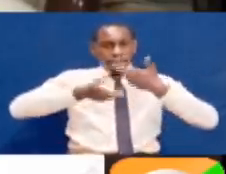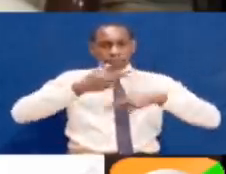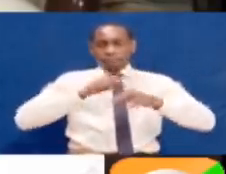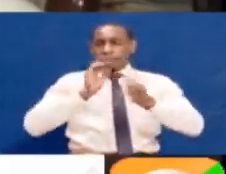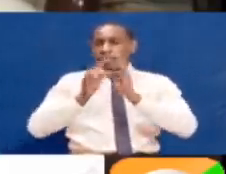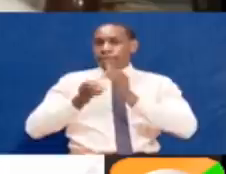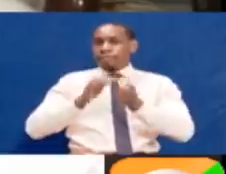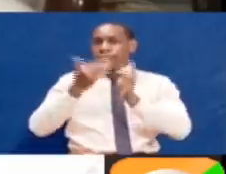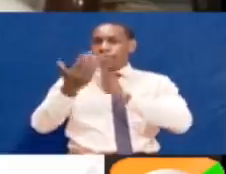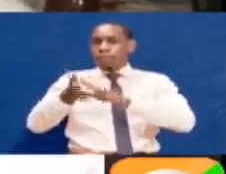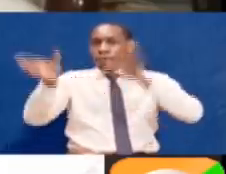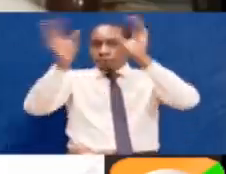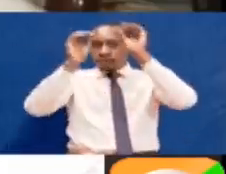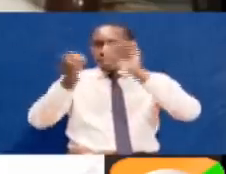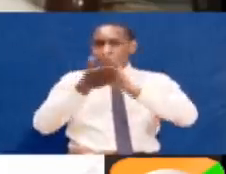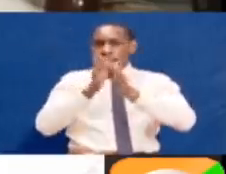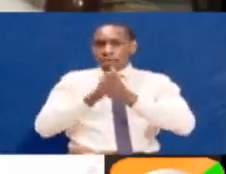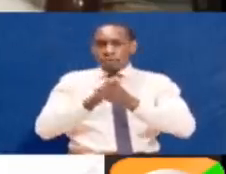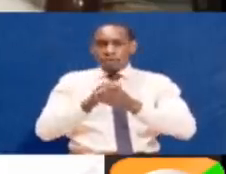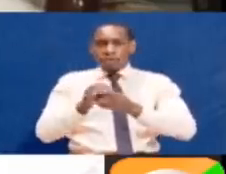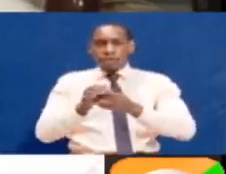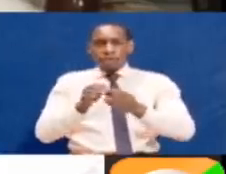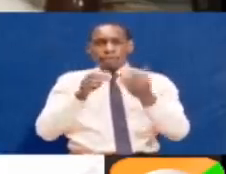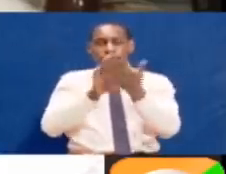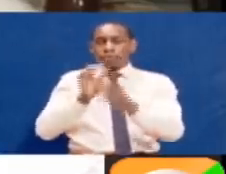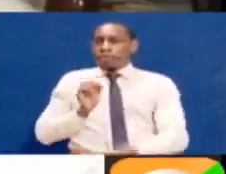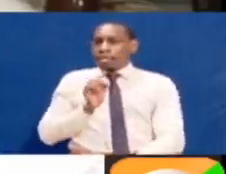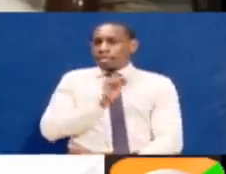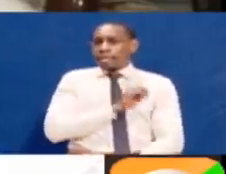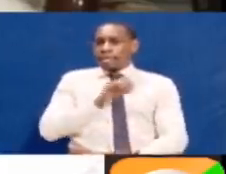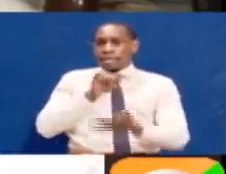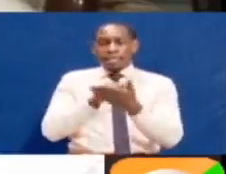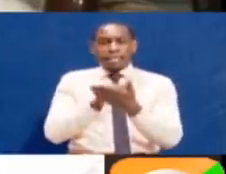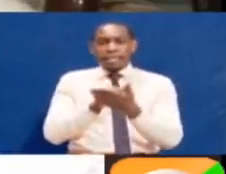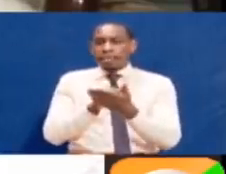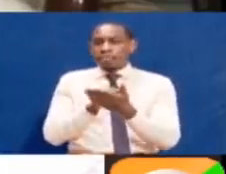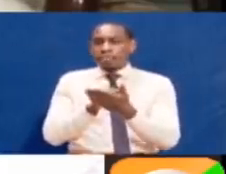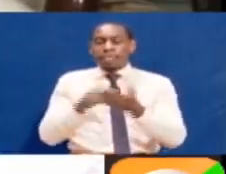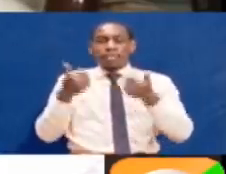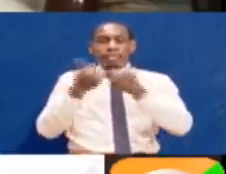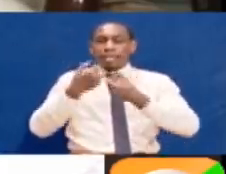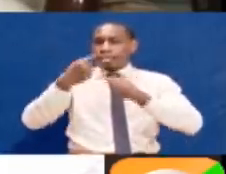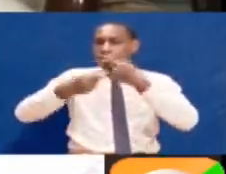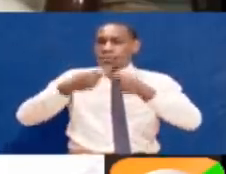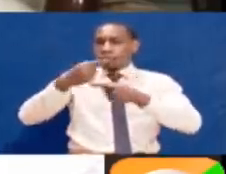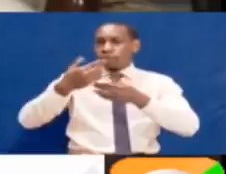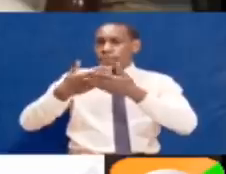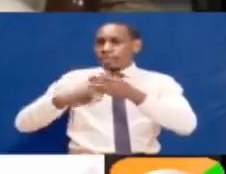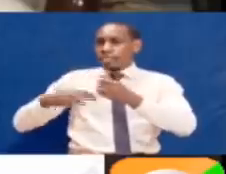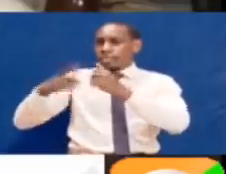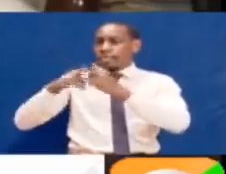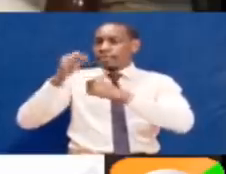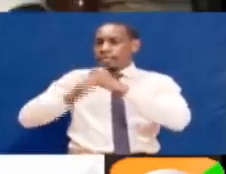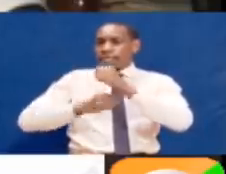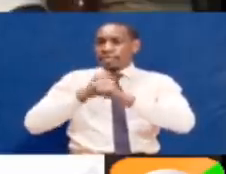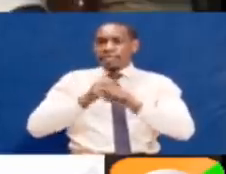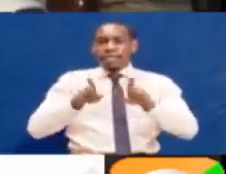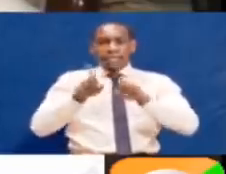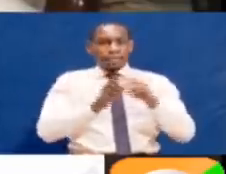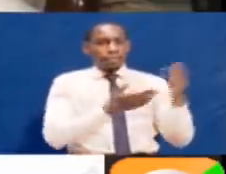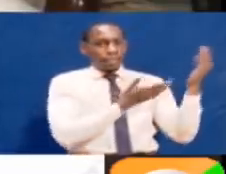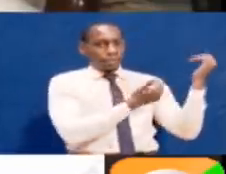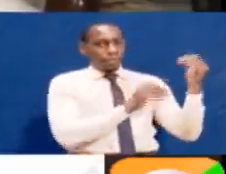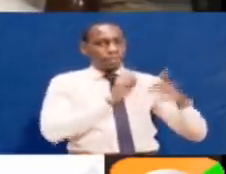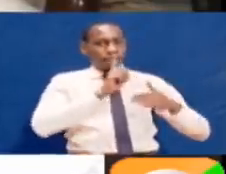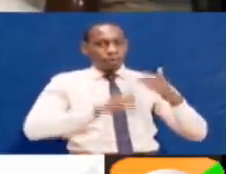if they go to the president without passing through the Senate. That is a struggle that has been going on for the last 7 years. And I hope, and